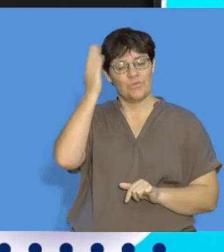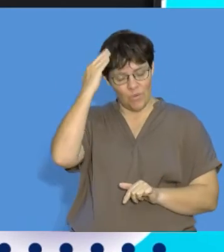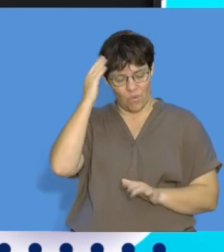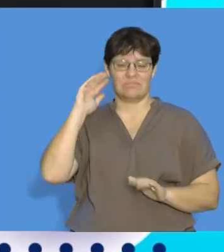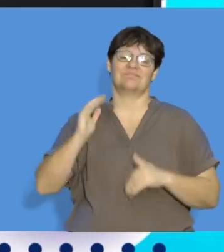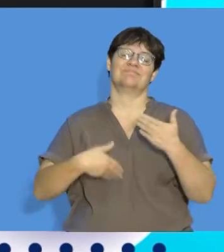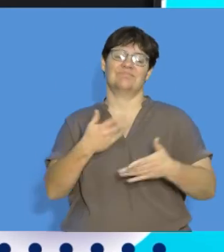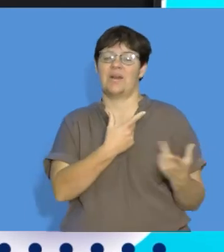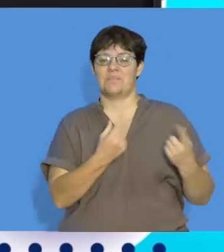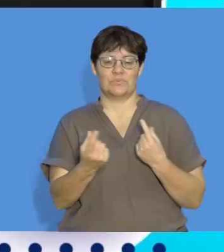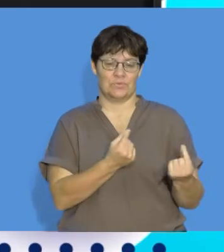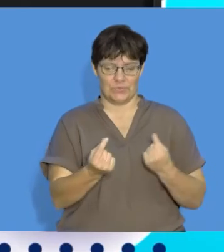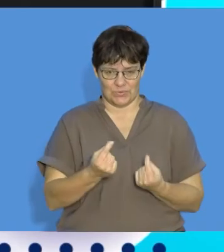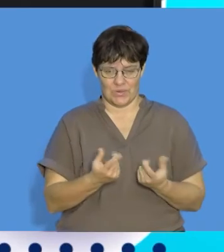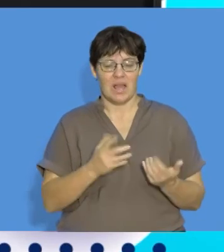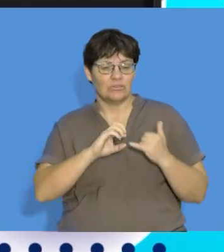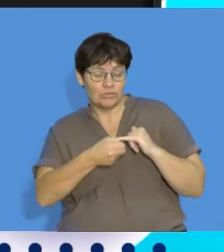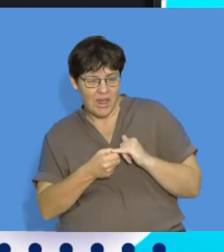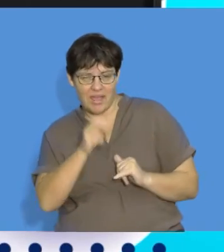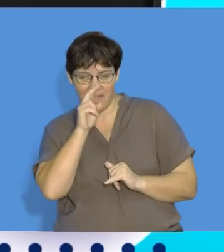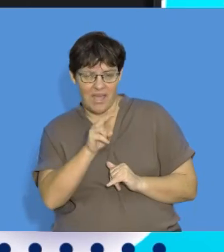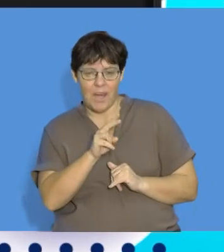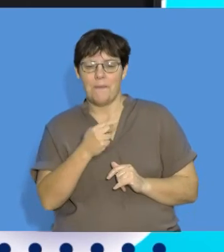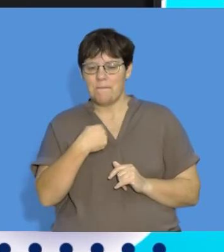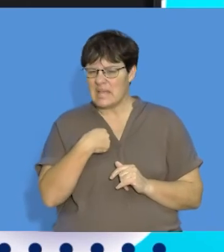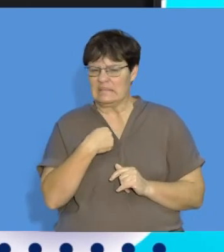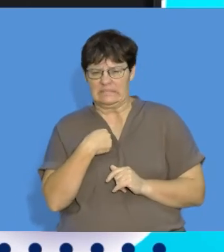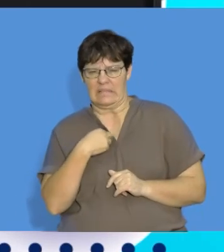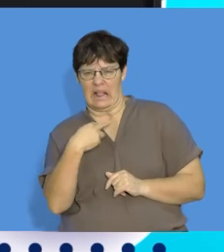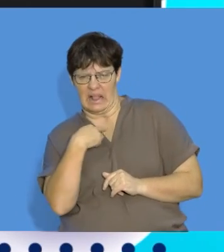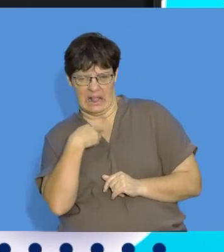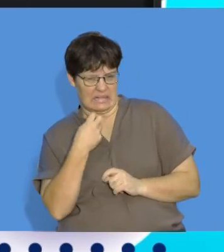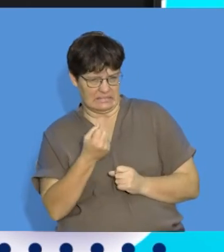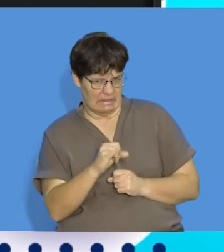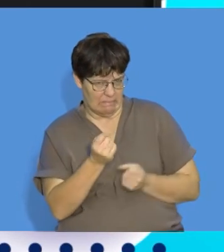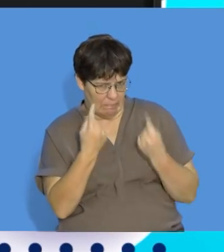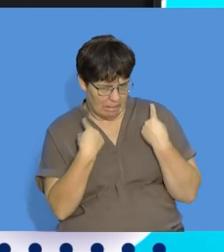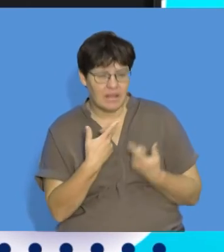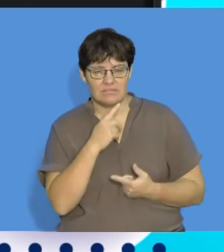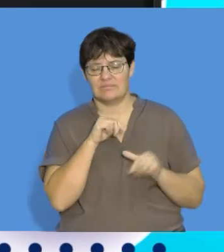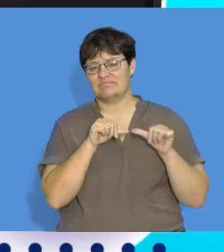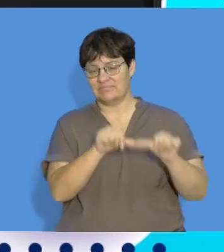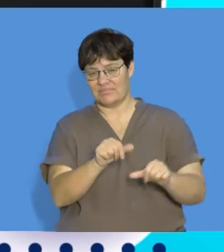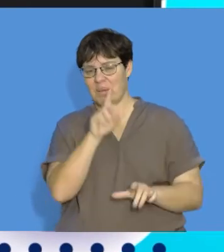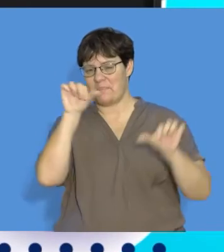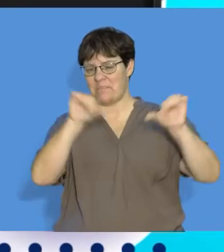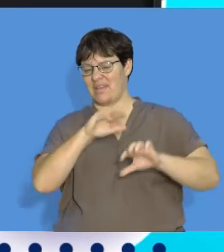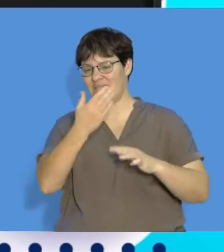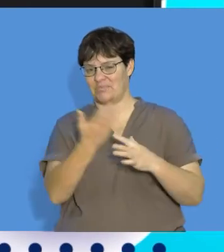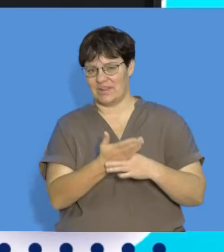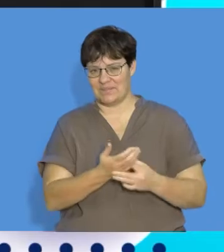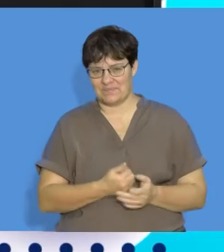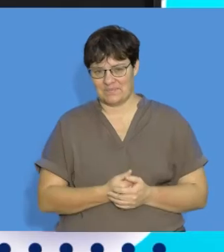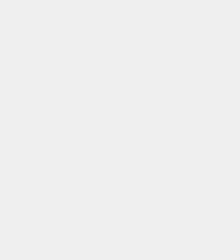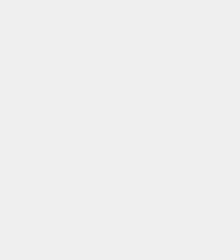maybe what to look for and try to see where you are still lacking some understanding. Please stay tuned. I'll be back just after the ad